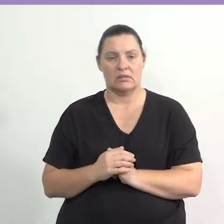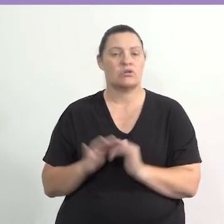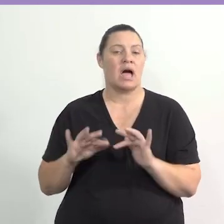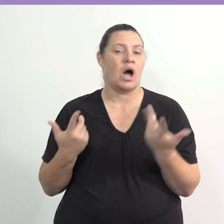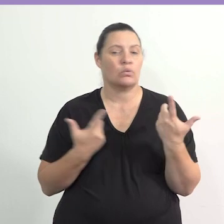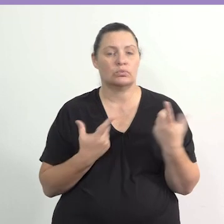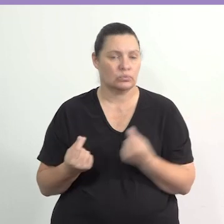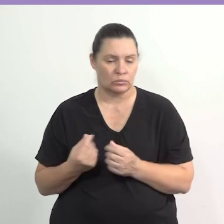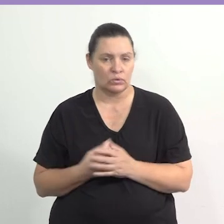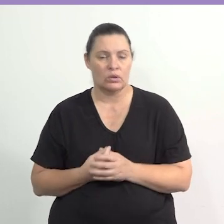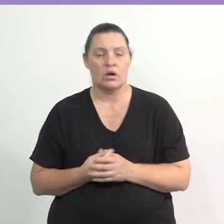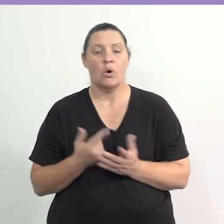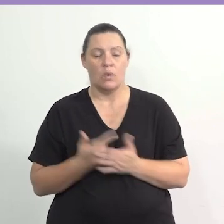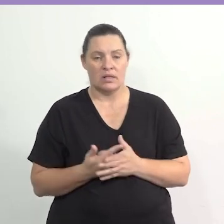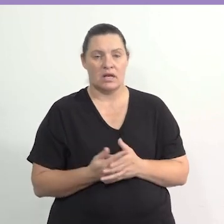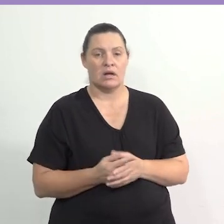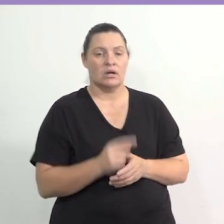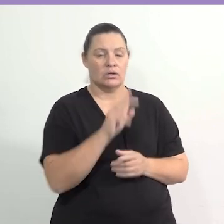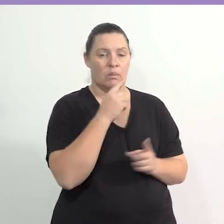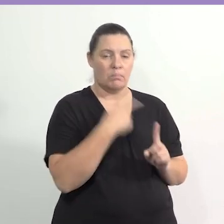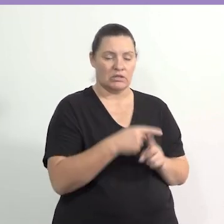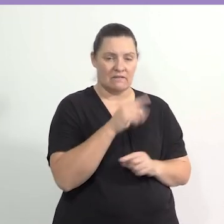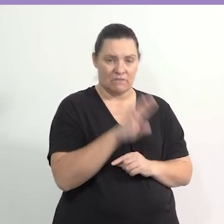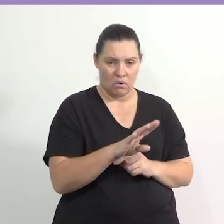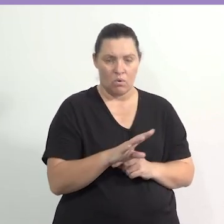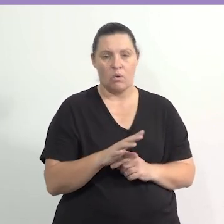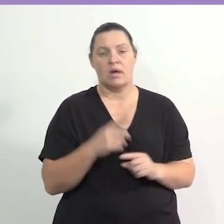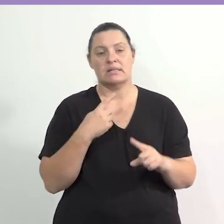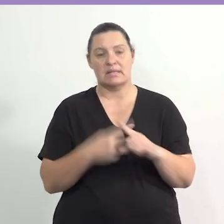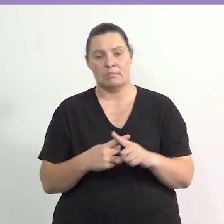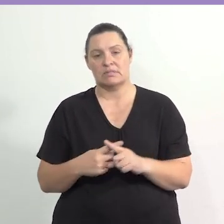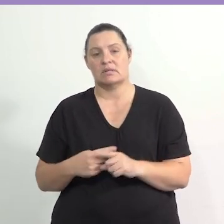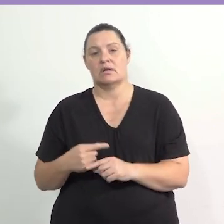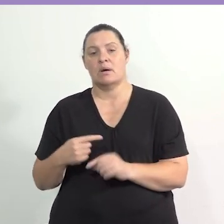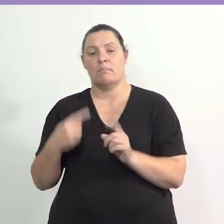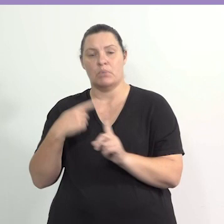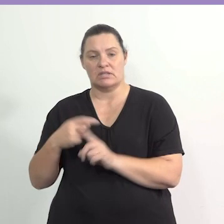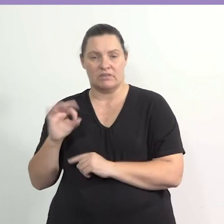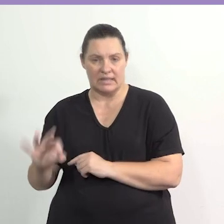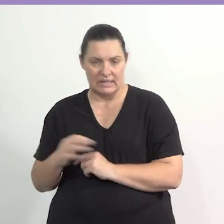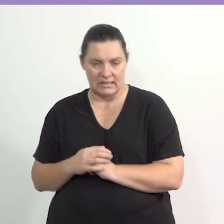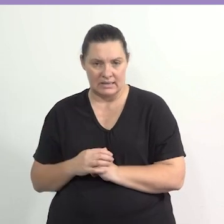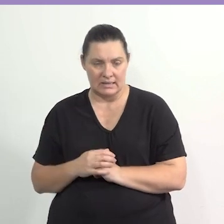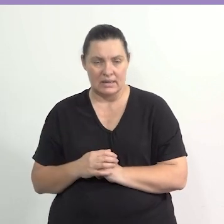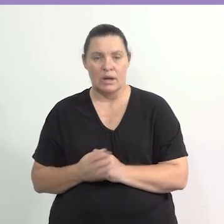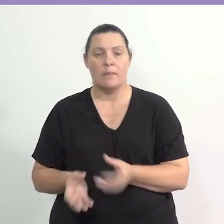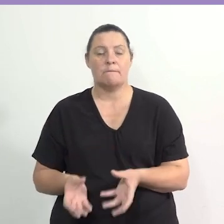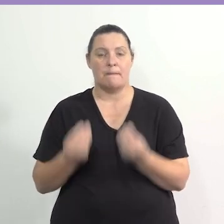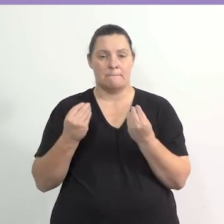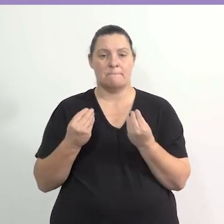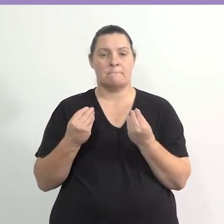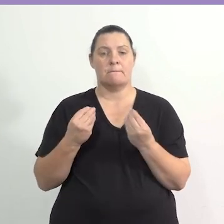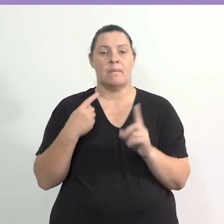bracket. So how are we going to distribute that? We are going to say a positive 4 multiplied by a positive 3. That will give us